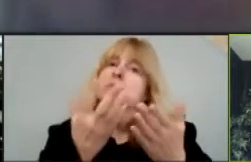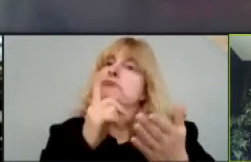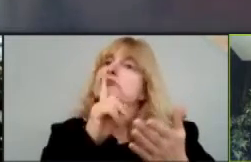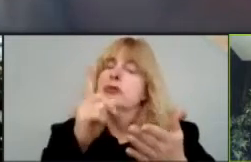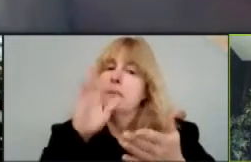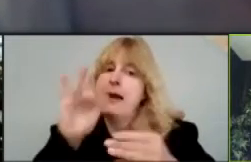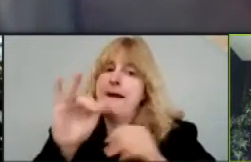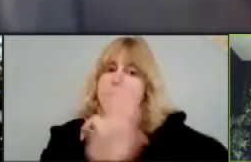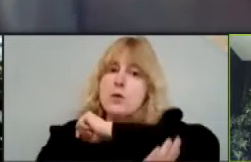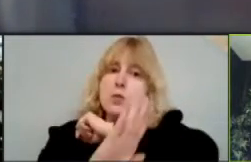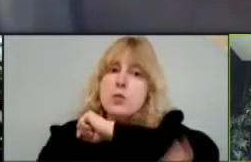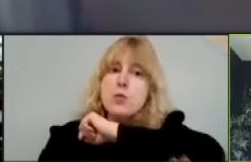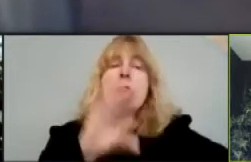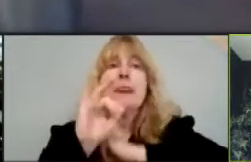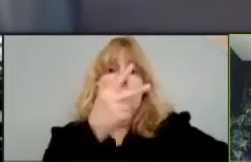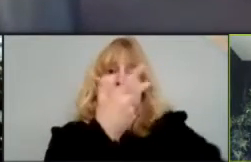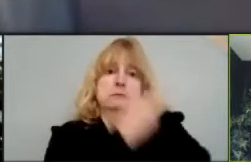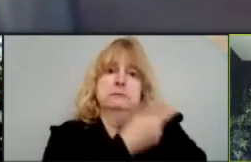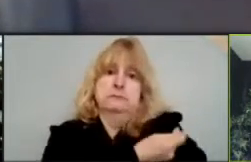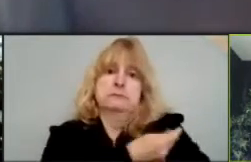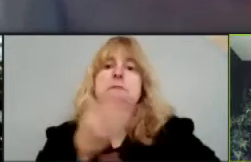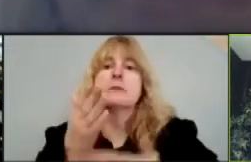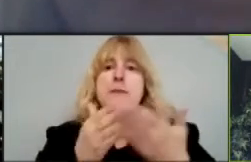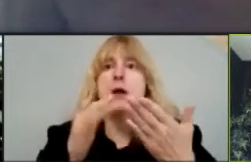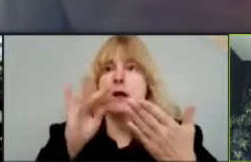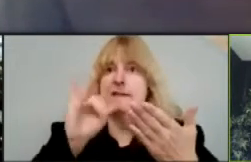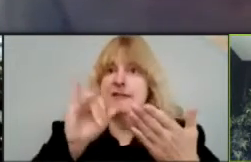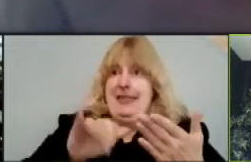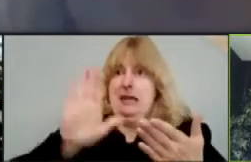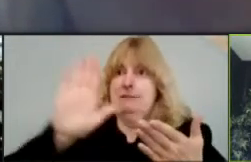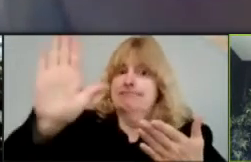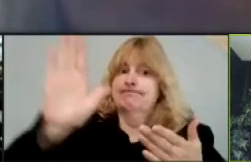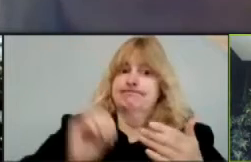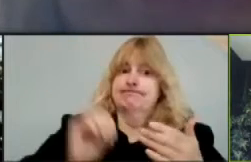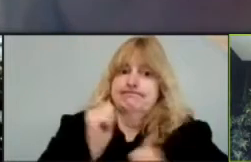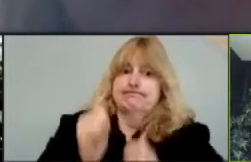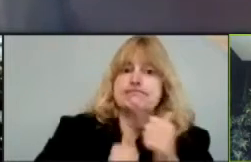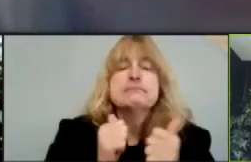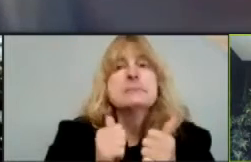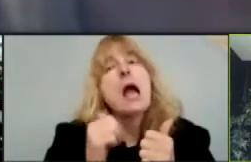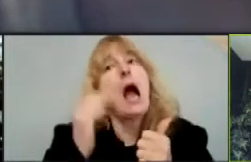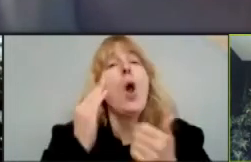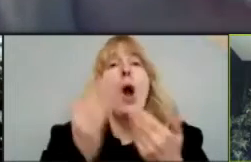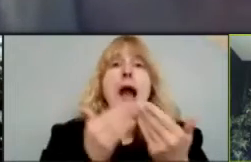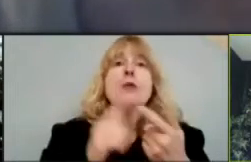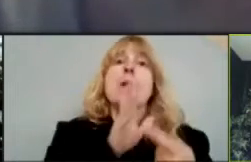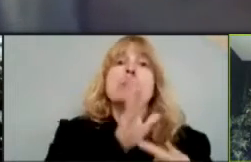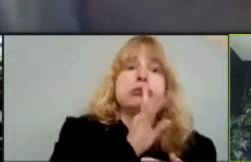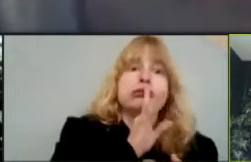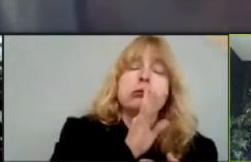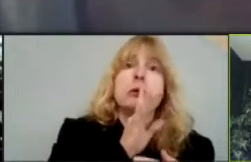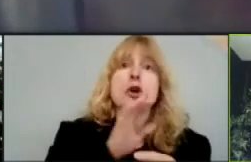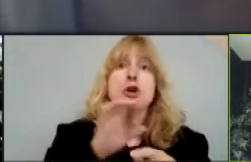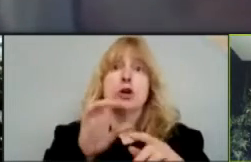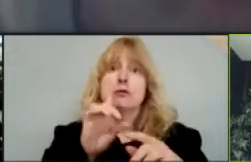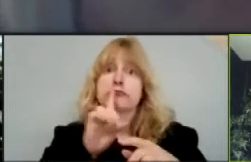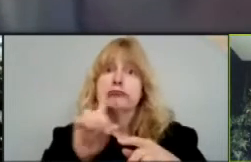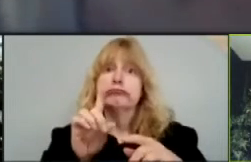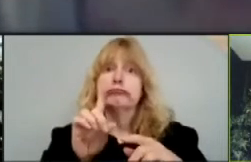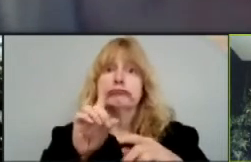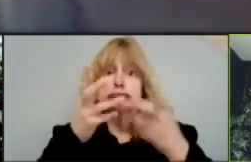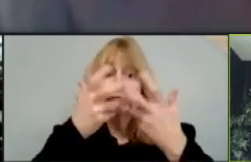effort. I think that's easier said than done. Knowing that our employees are not necessarily